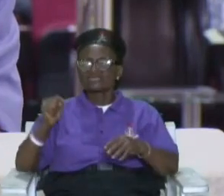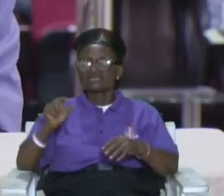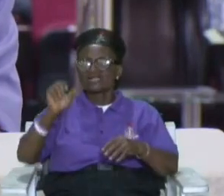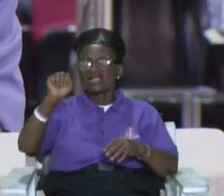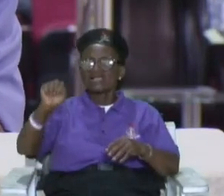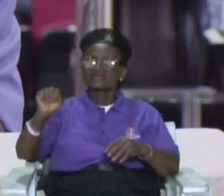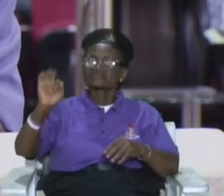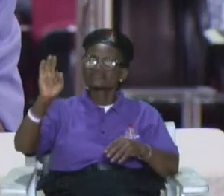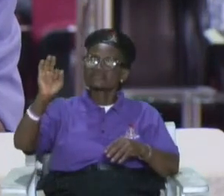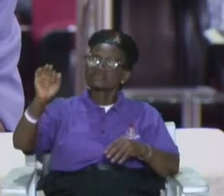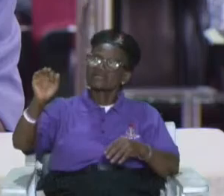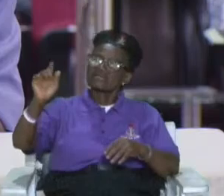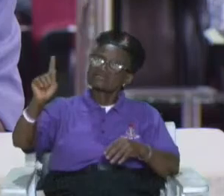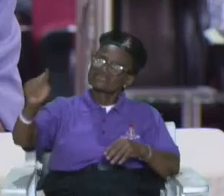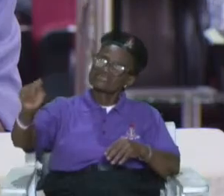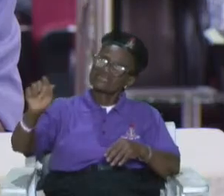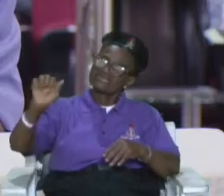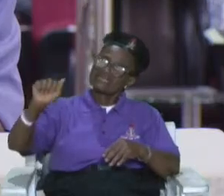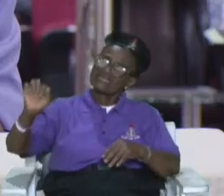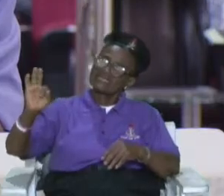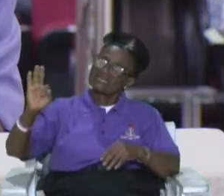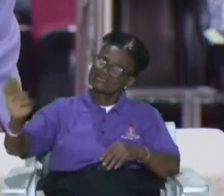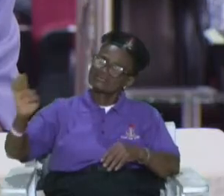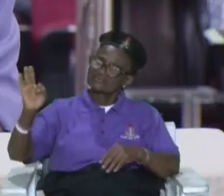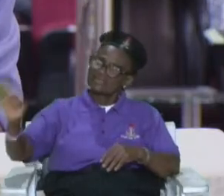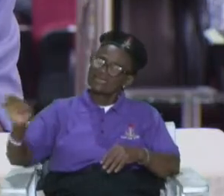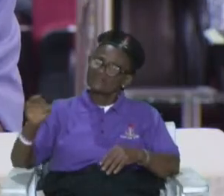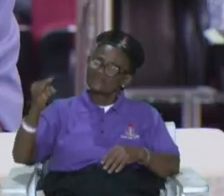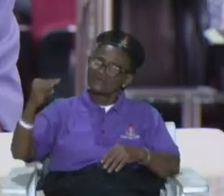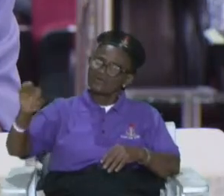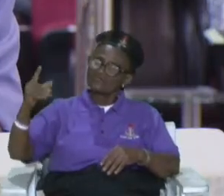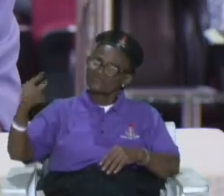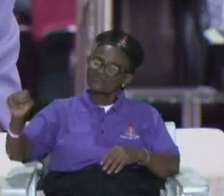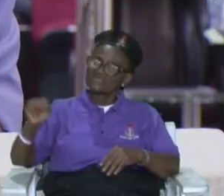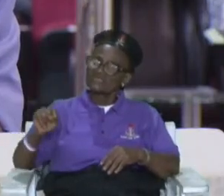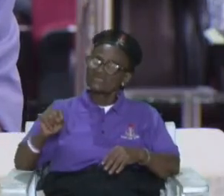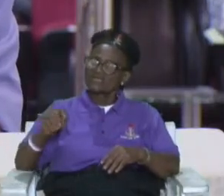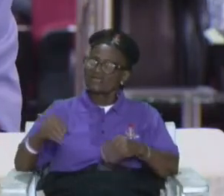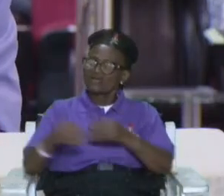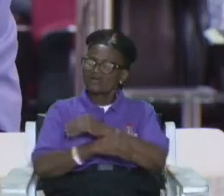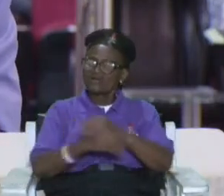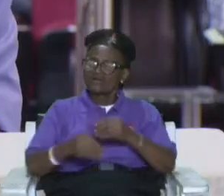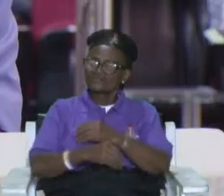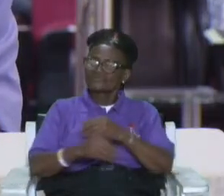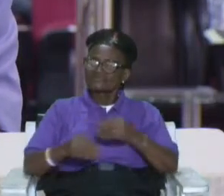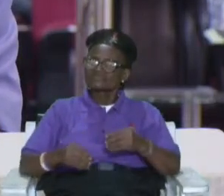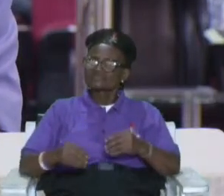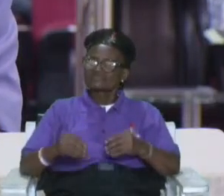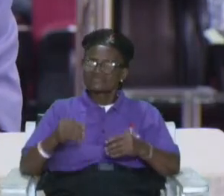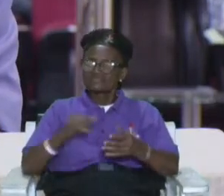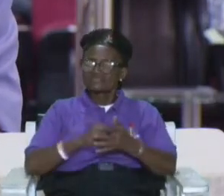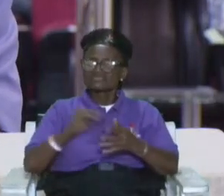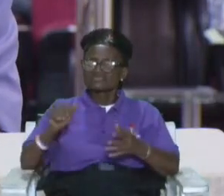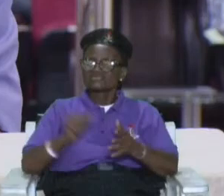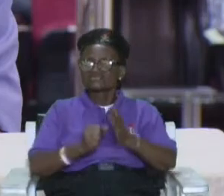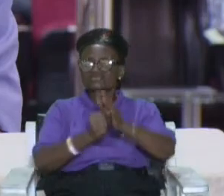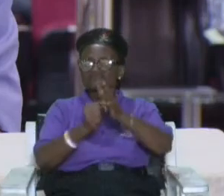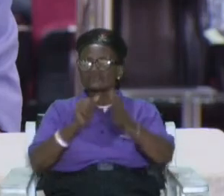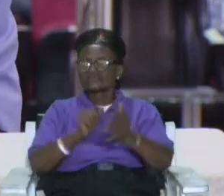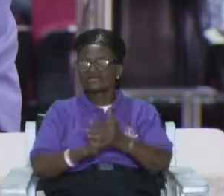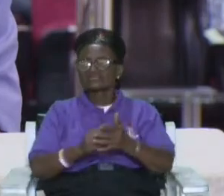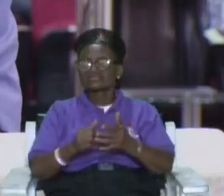A symbol that here comes a king.